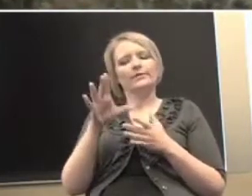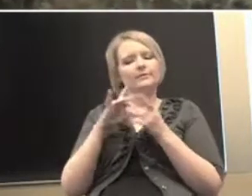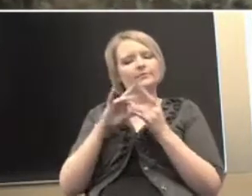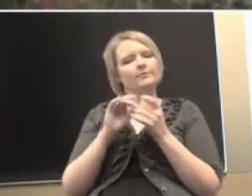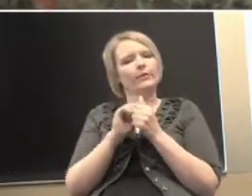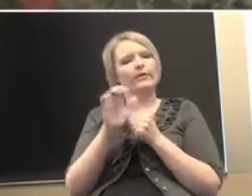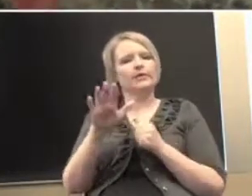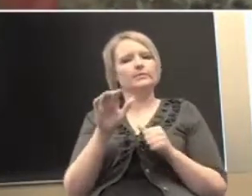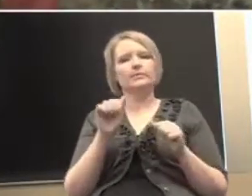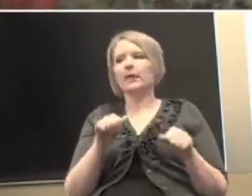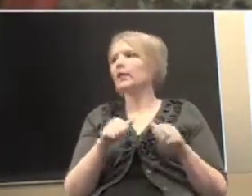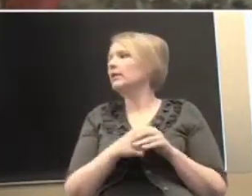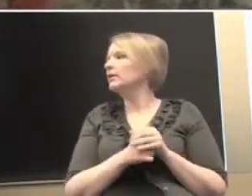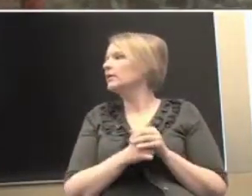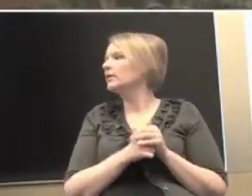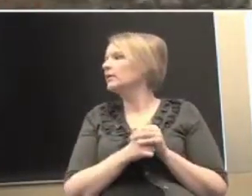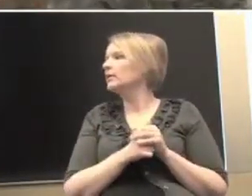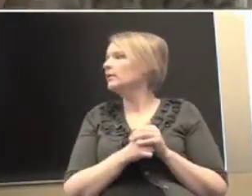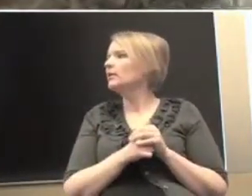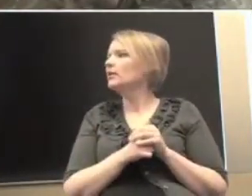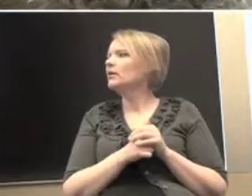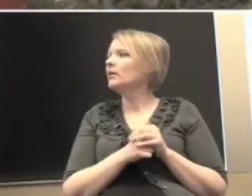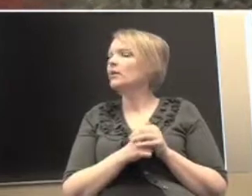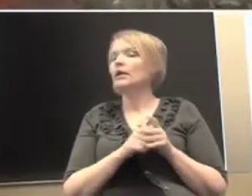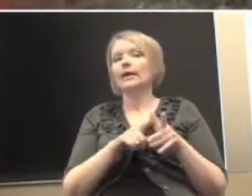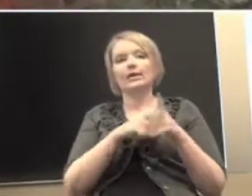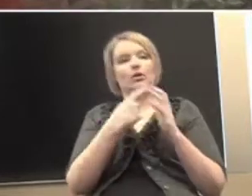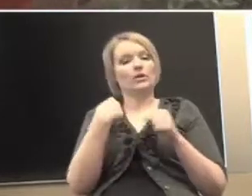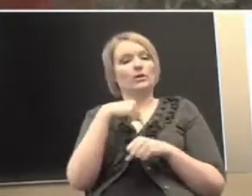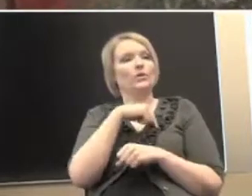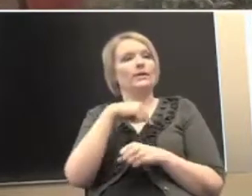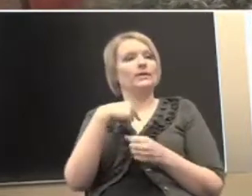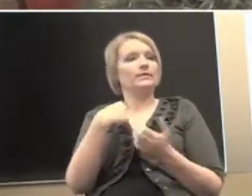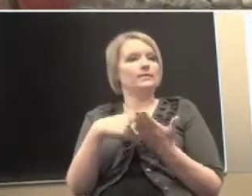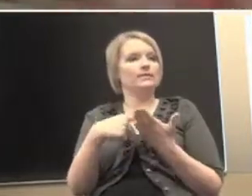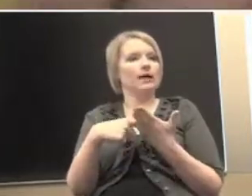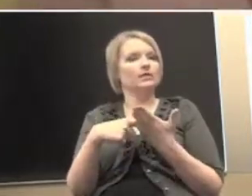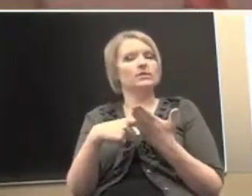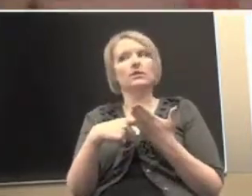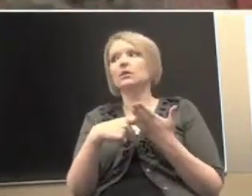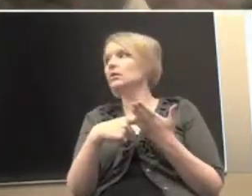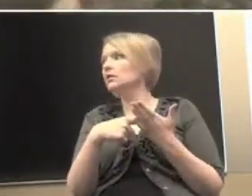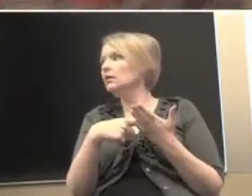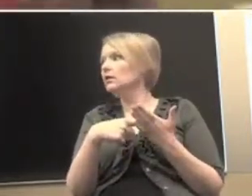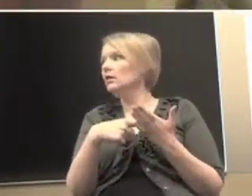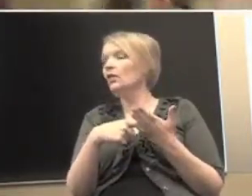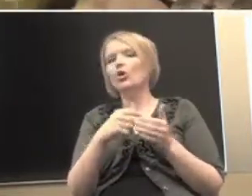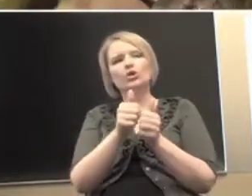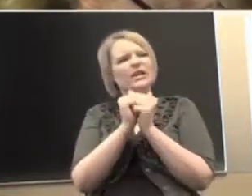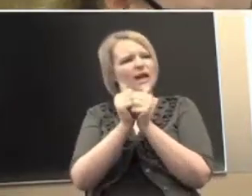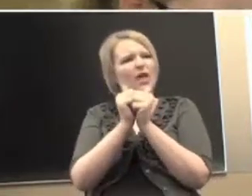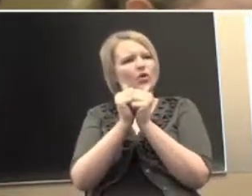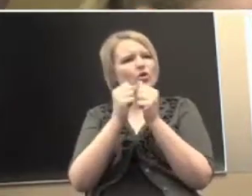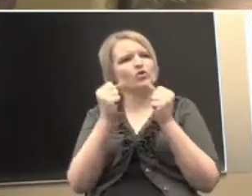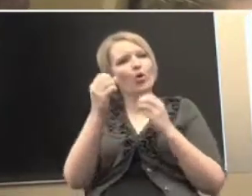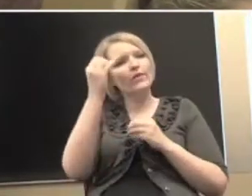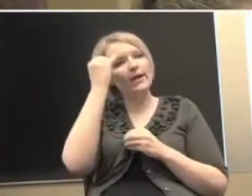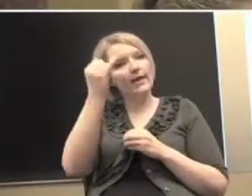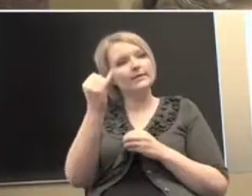ability. Well, and the initial thing that we talked about, they go combined. I think they're together. So the idea